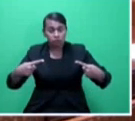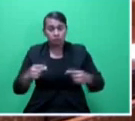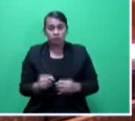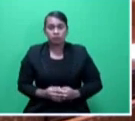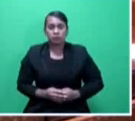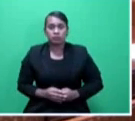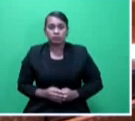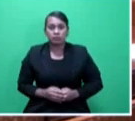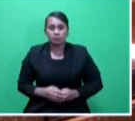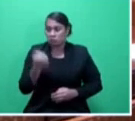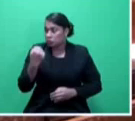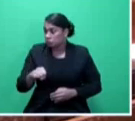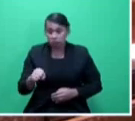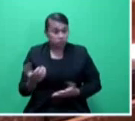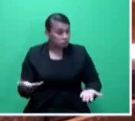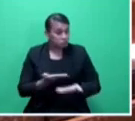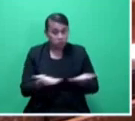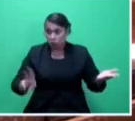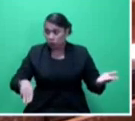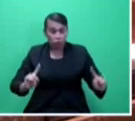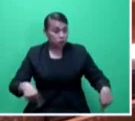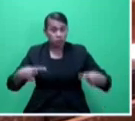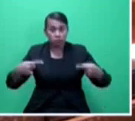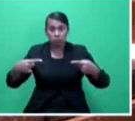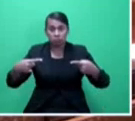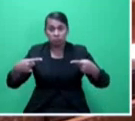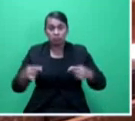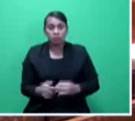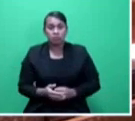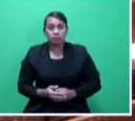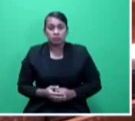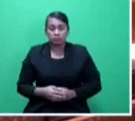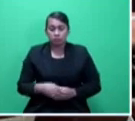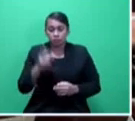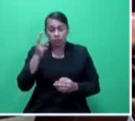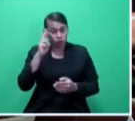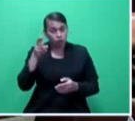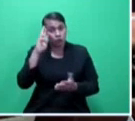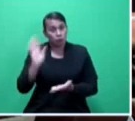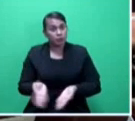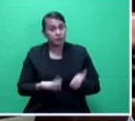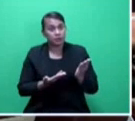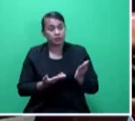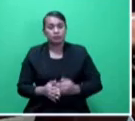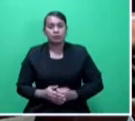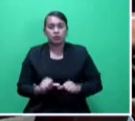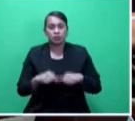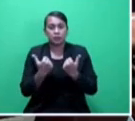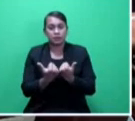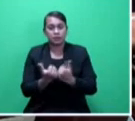As no member opposes, the motion is agreed to unanimously. Secretary General.